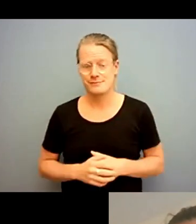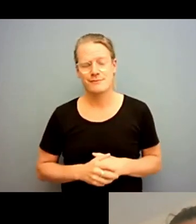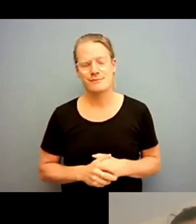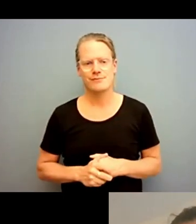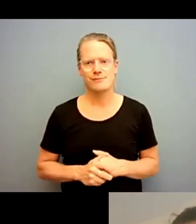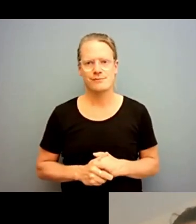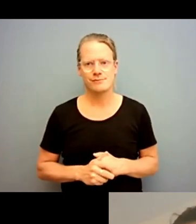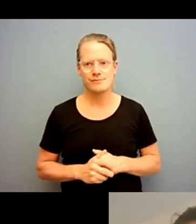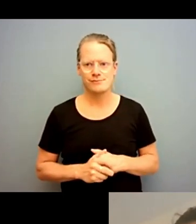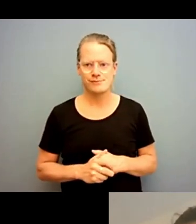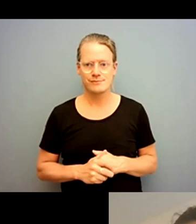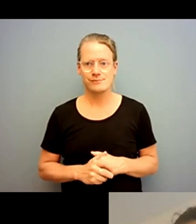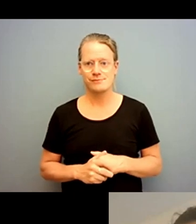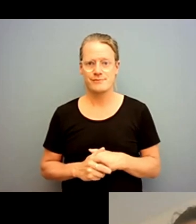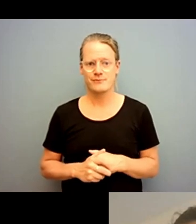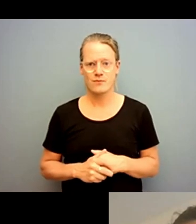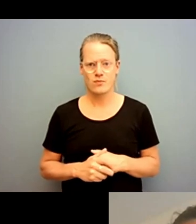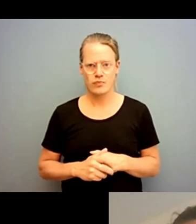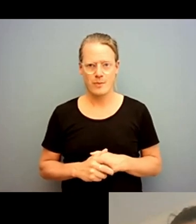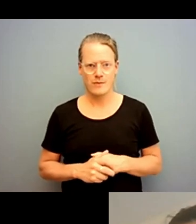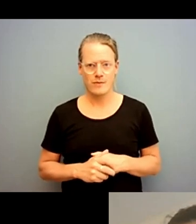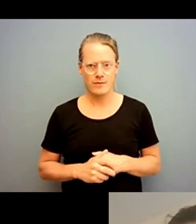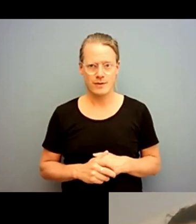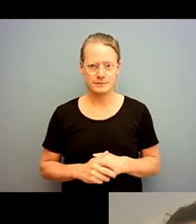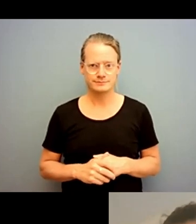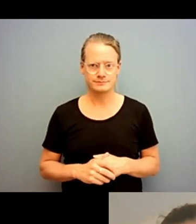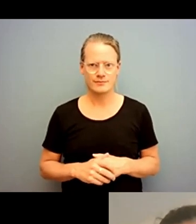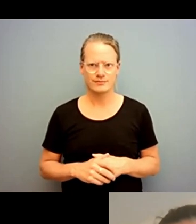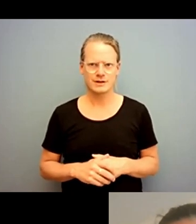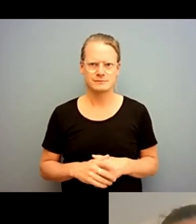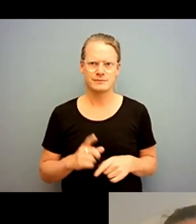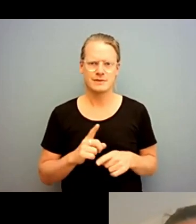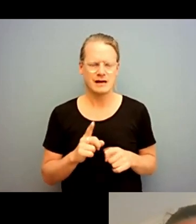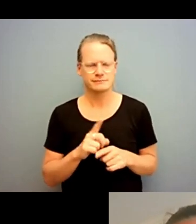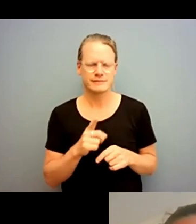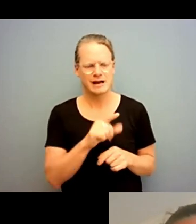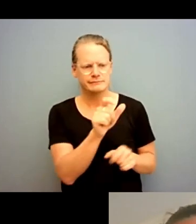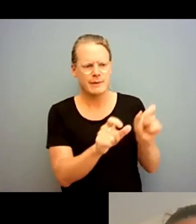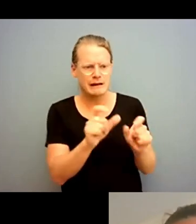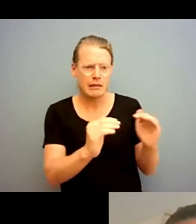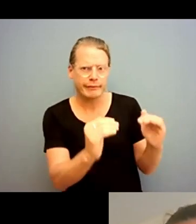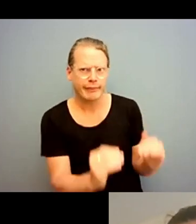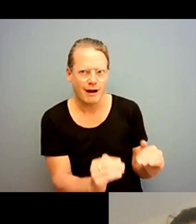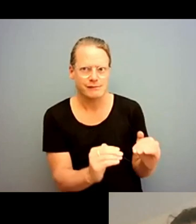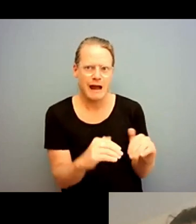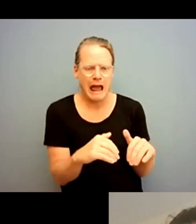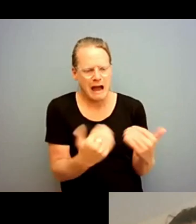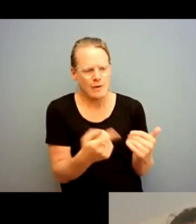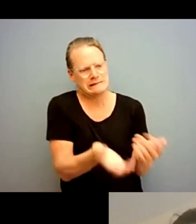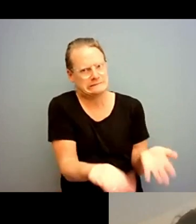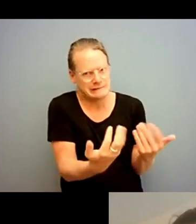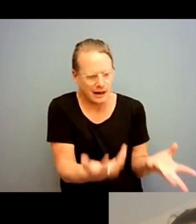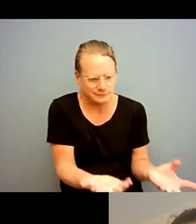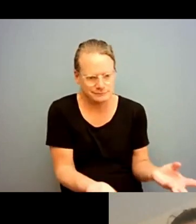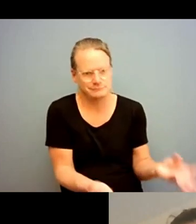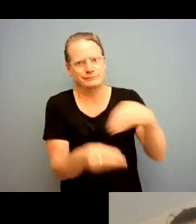persons from especially vulnerable groups, but also quite strong groups, but maybe not organized in